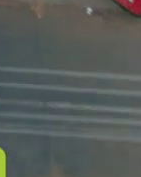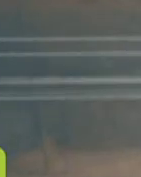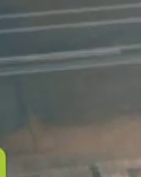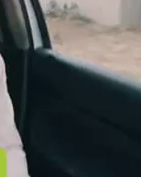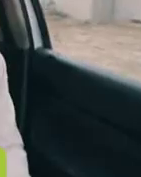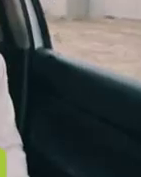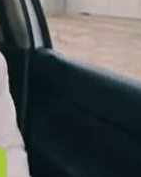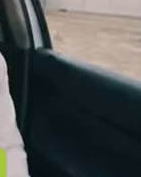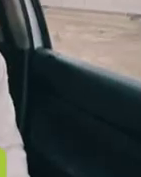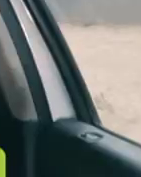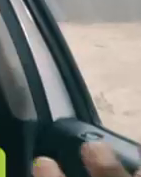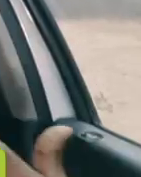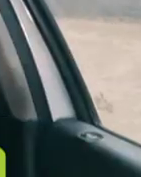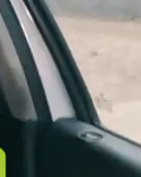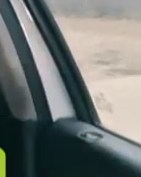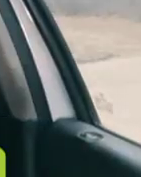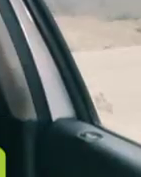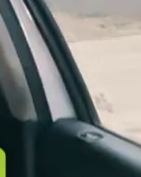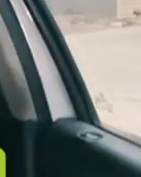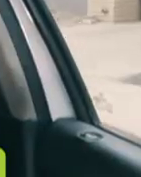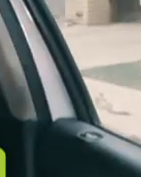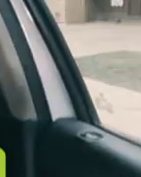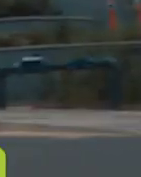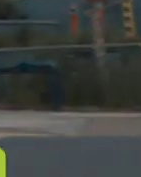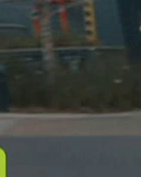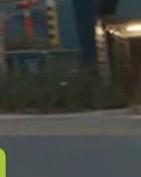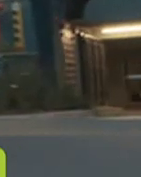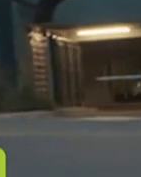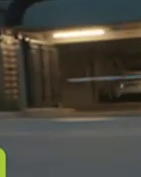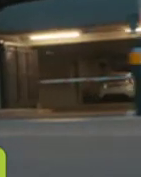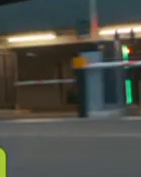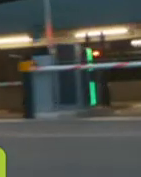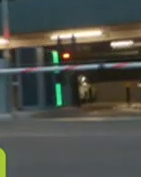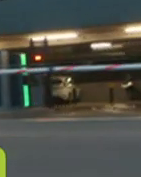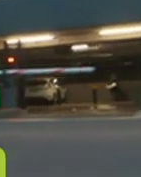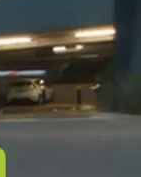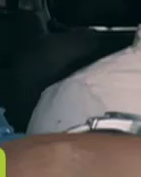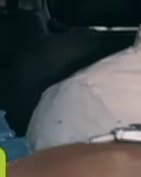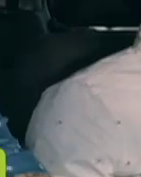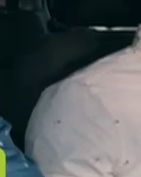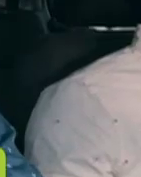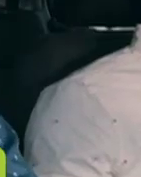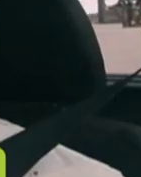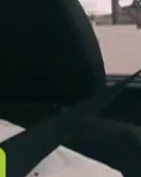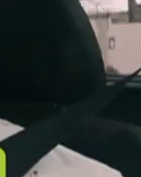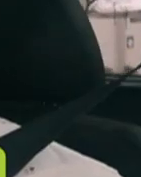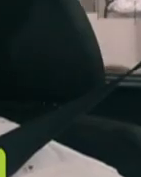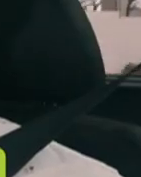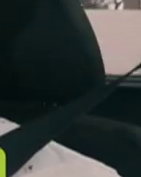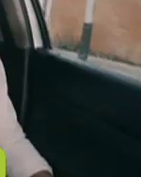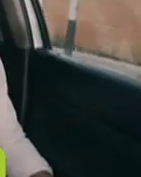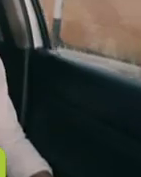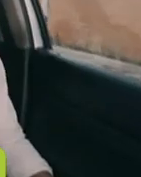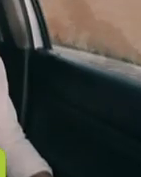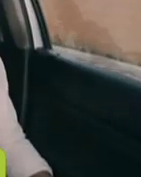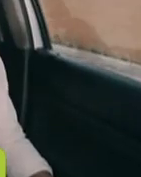Why didn't you believe it? It was too good to be true. Now you're making me curious. What was the amount? 1,305 Rand difference. I was like, what? No